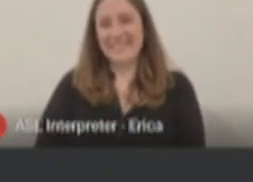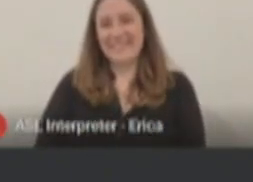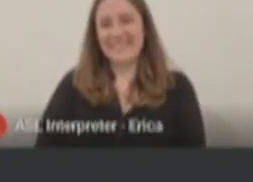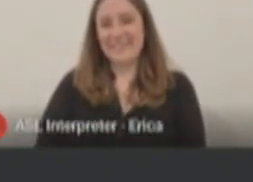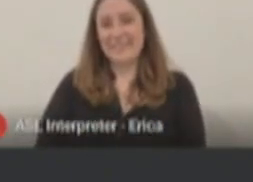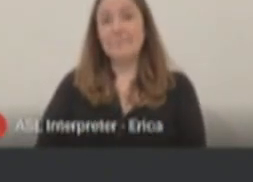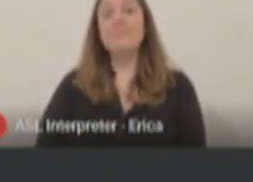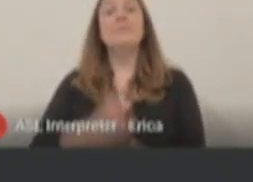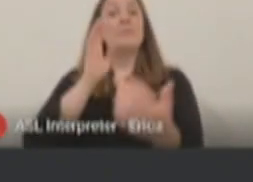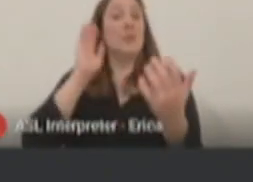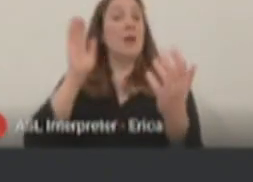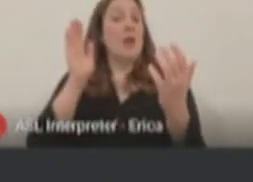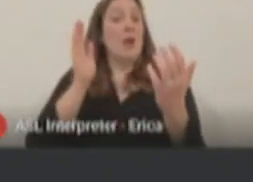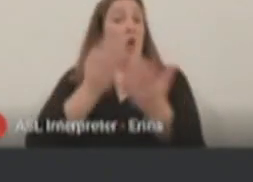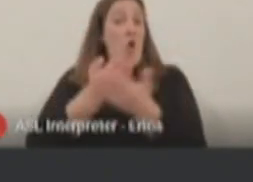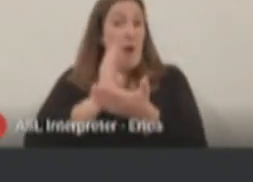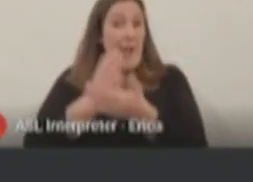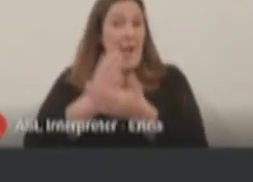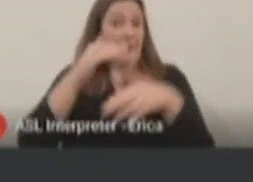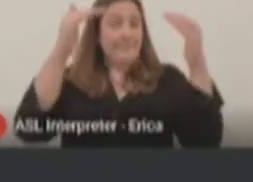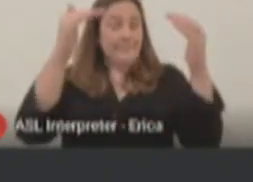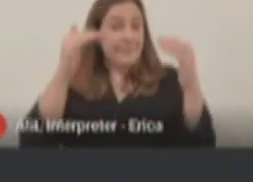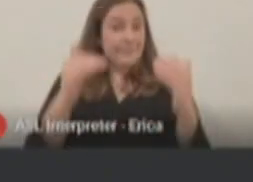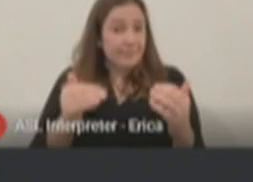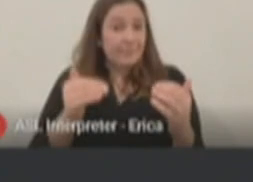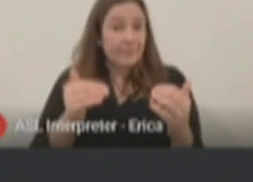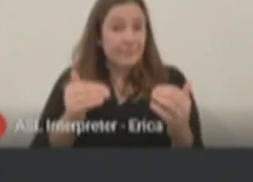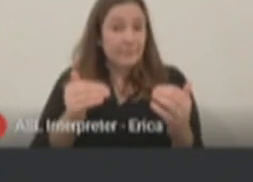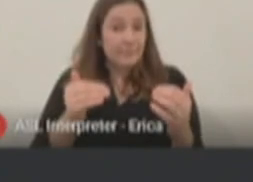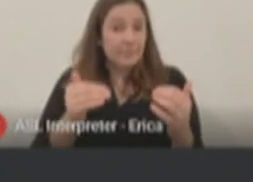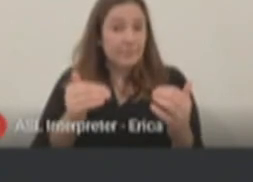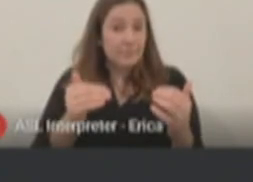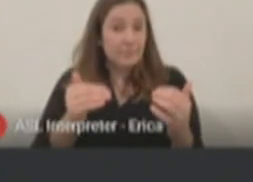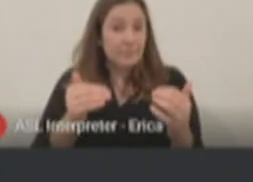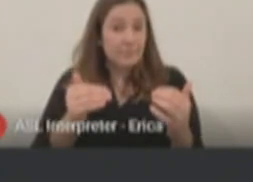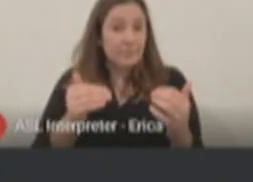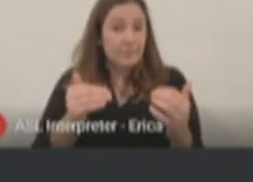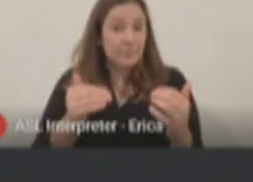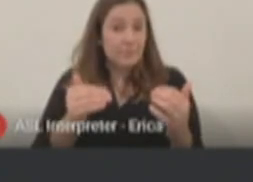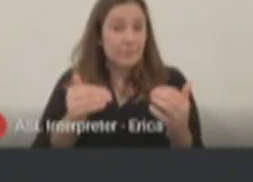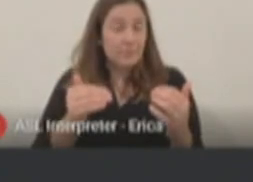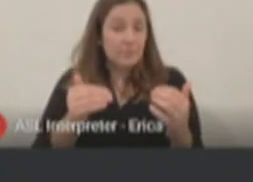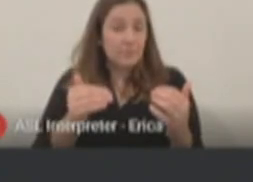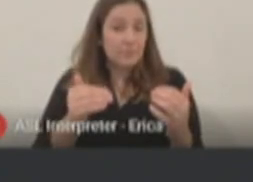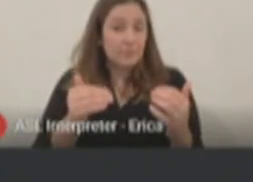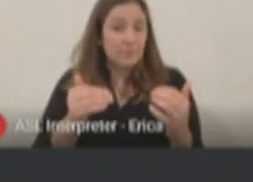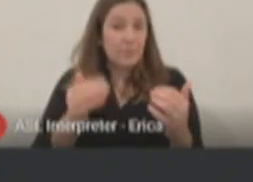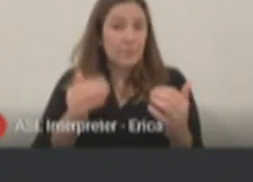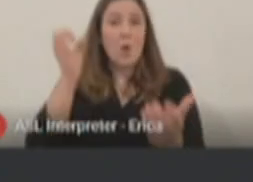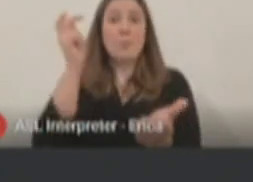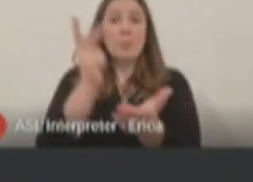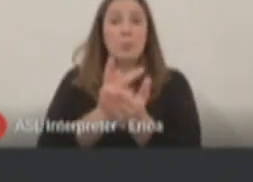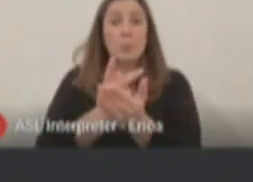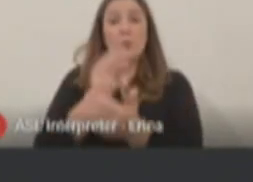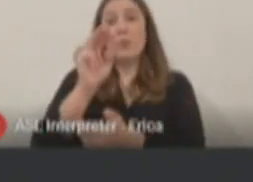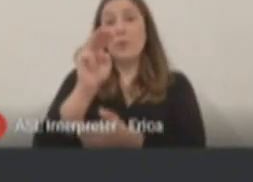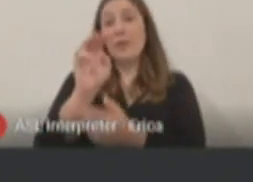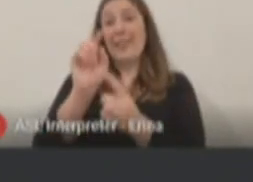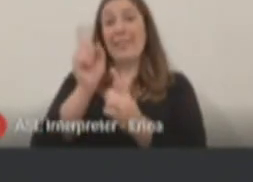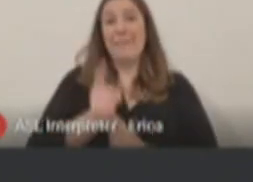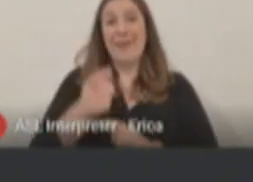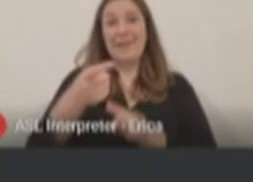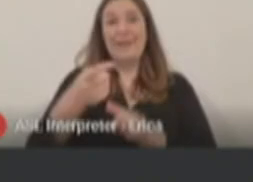All right, let's move on to approval of March